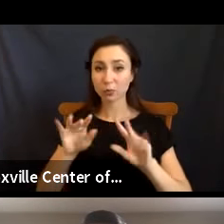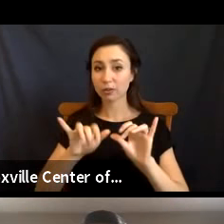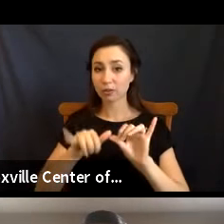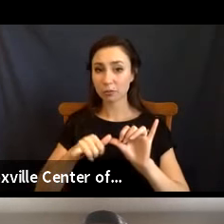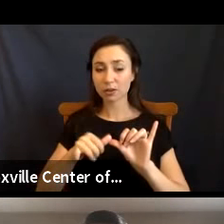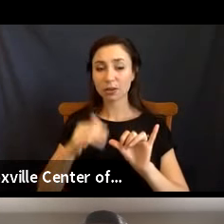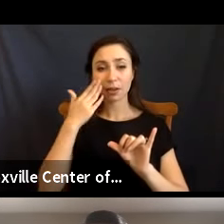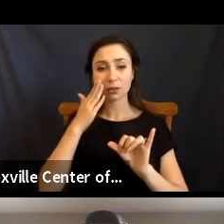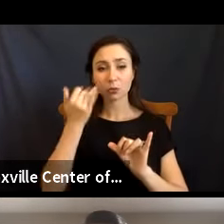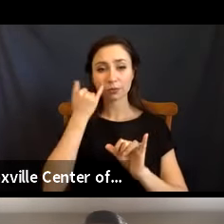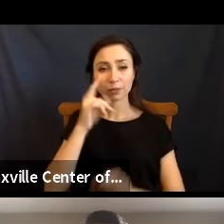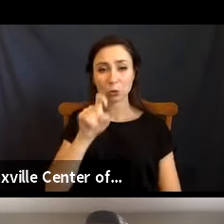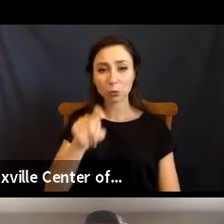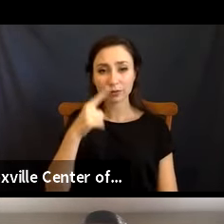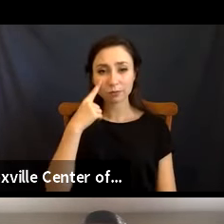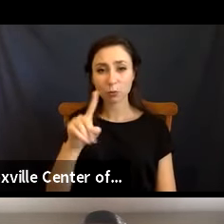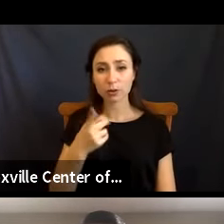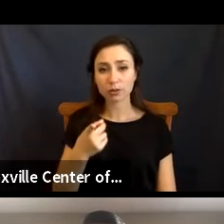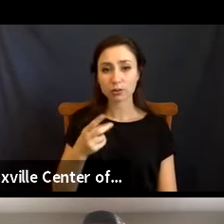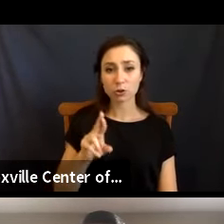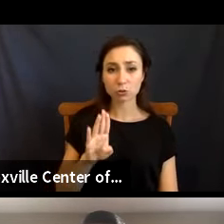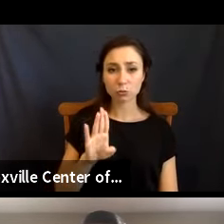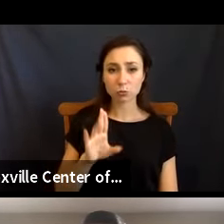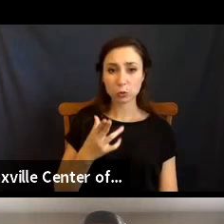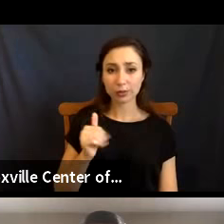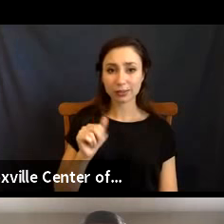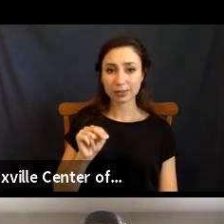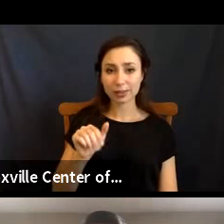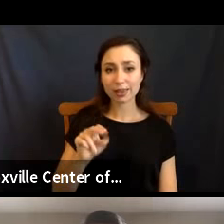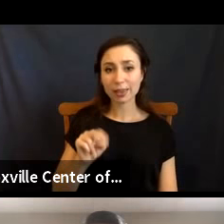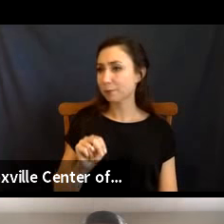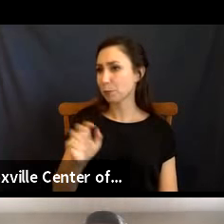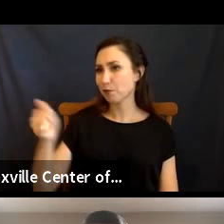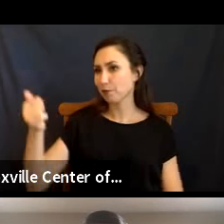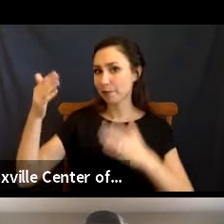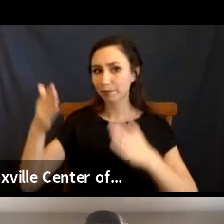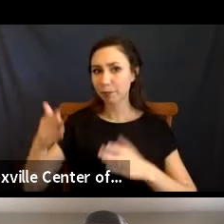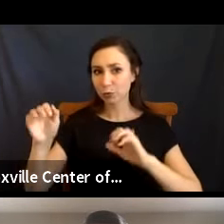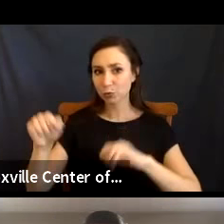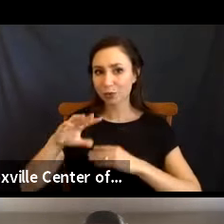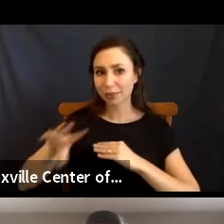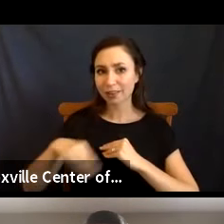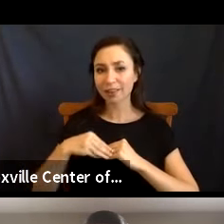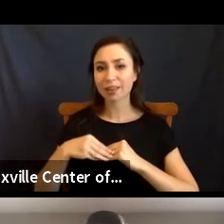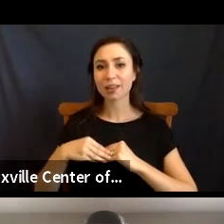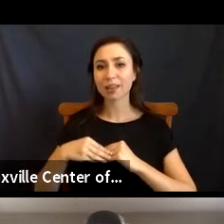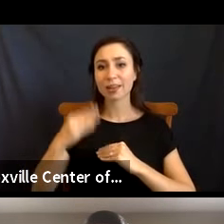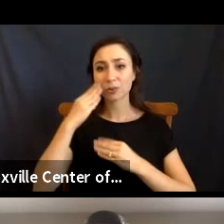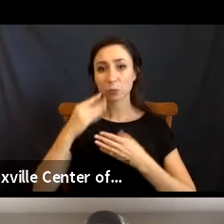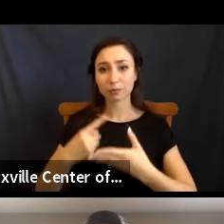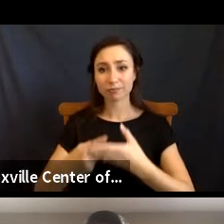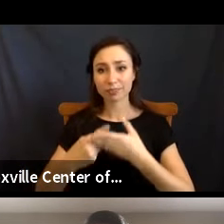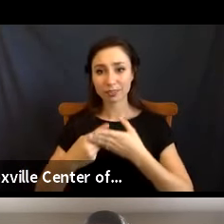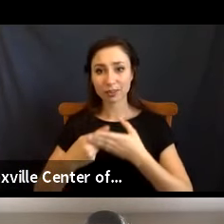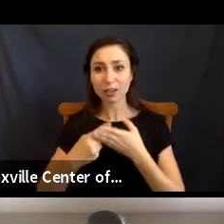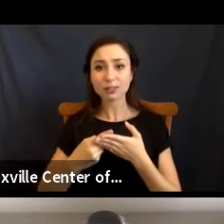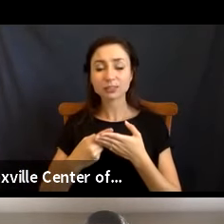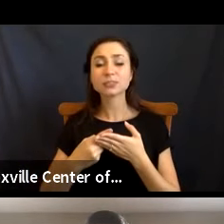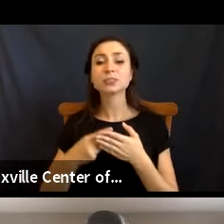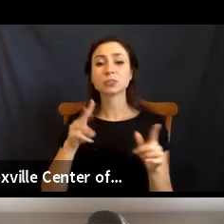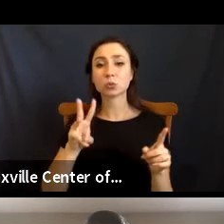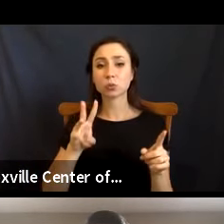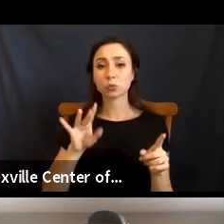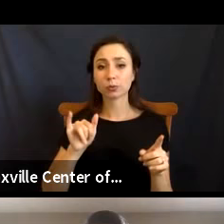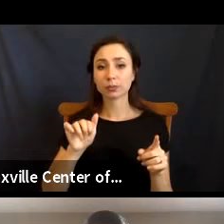if this is a question for Dr. Buchanan or anyone else that can chime in. I know that we've had the discussion about, Williamson County as well